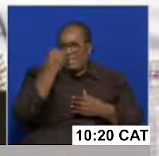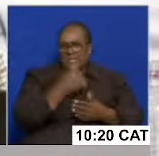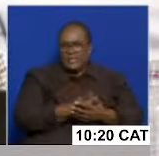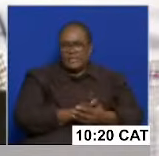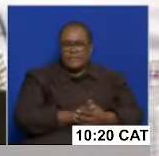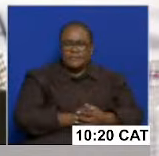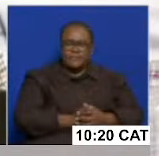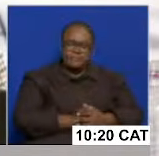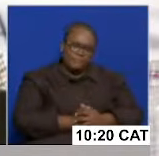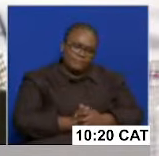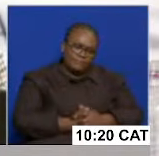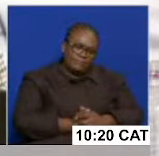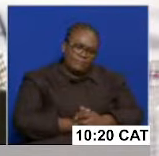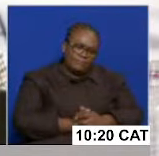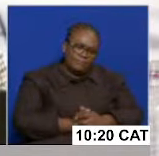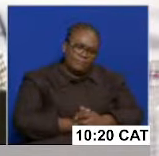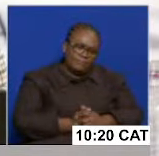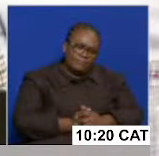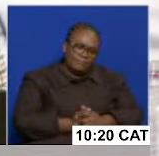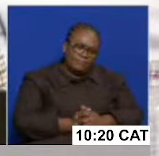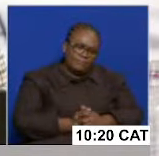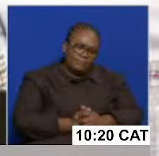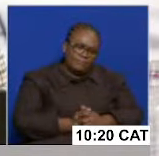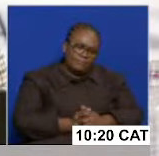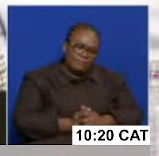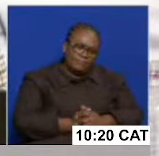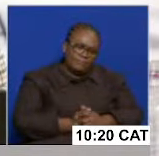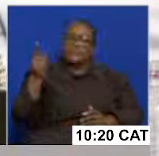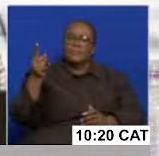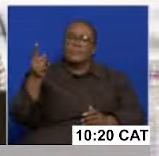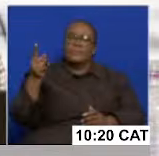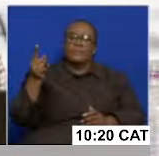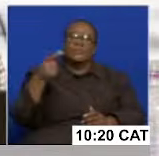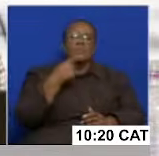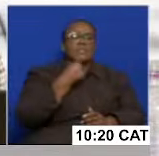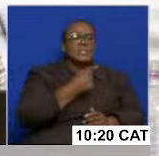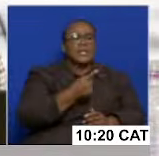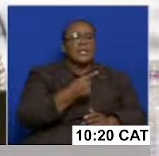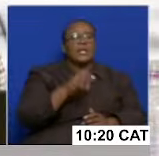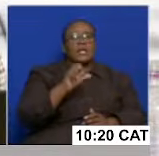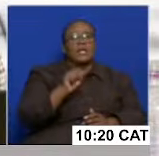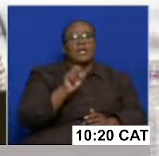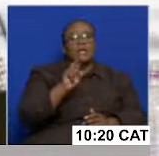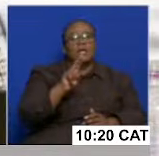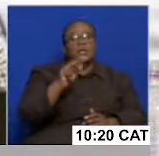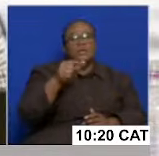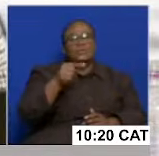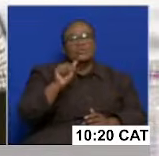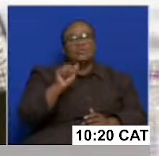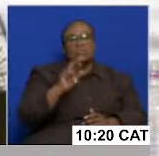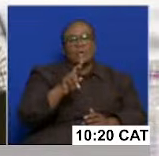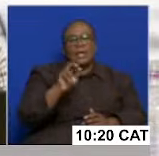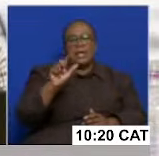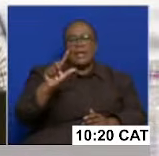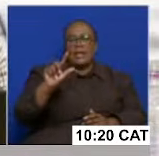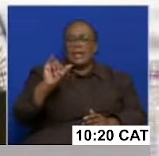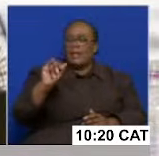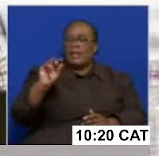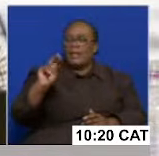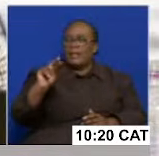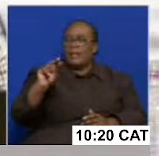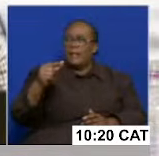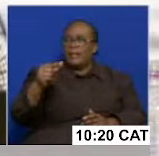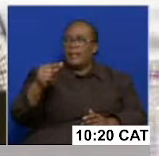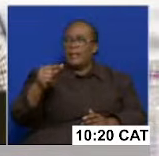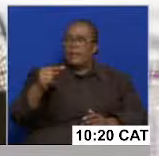The informer was calling them sugar light stones, something like that, sugar light. Thank you,